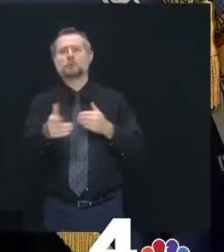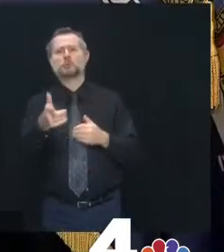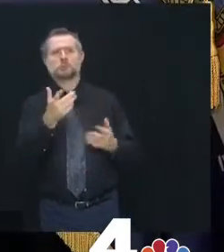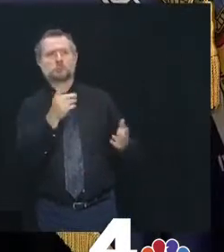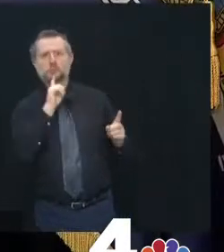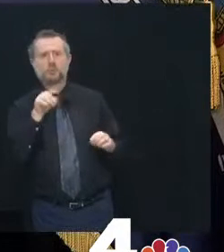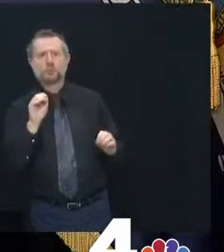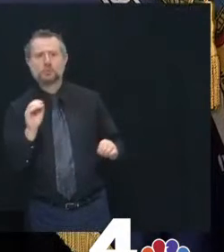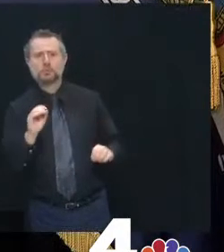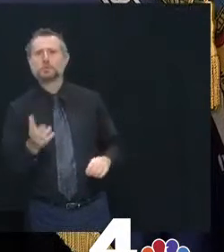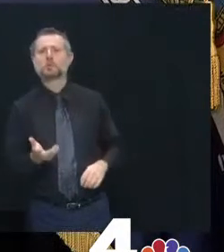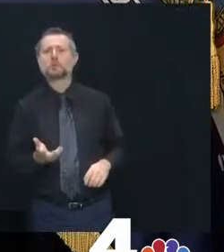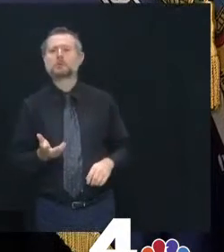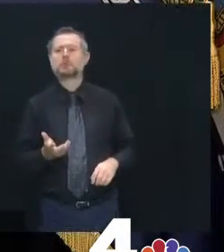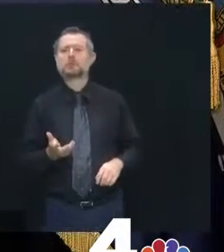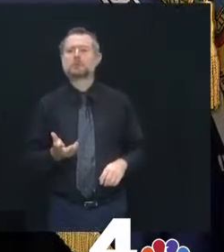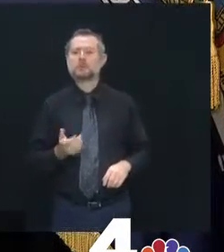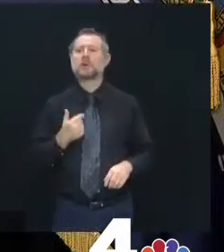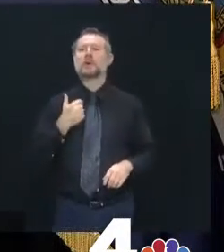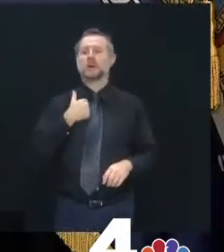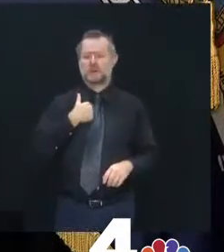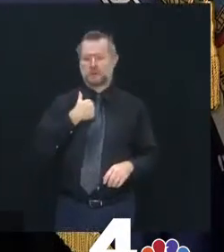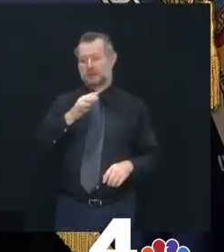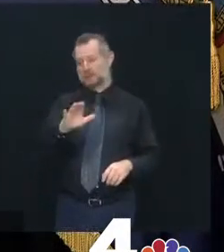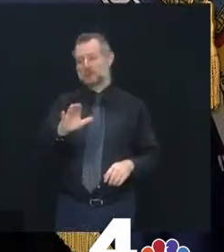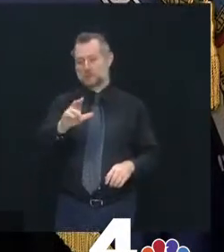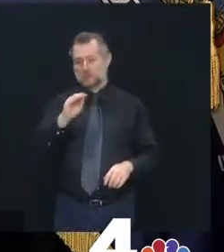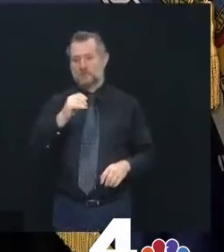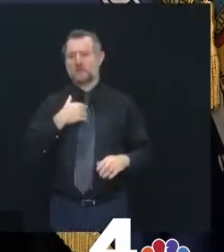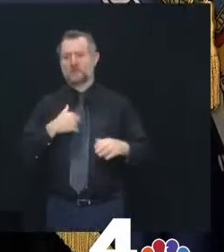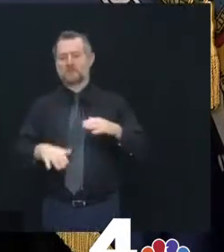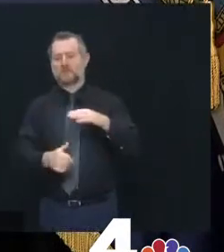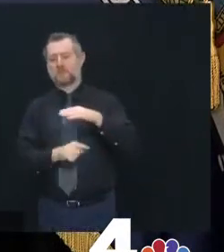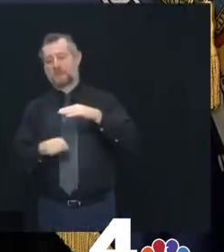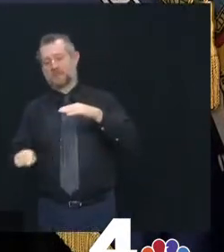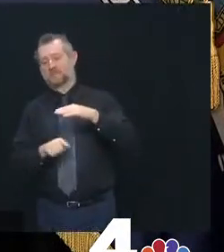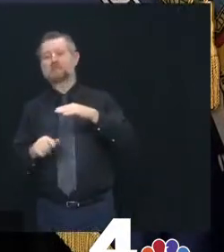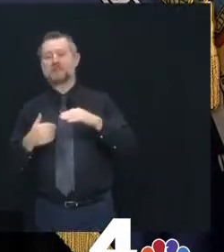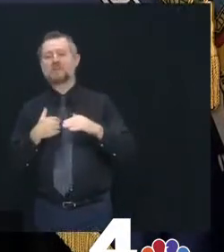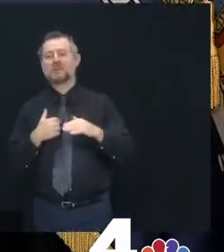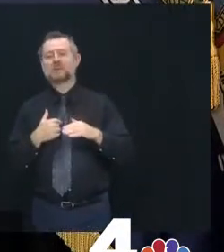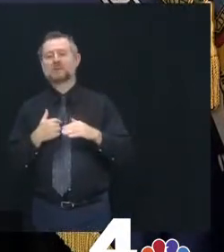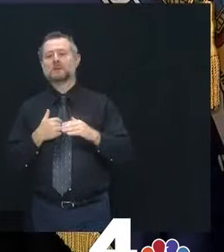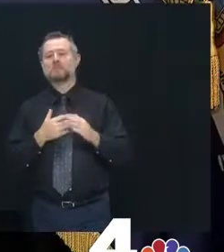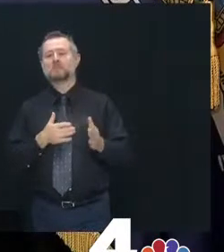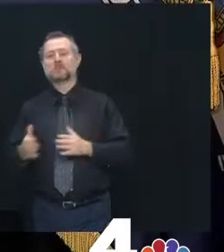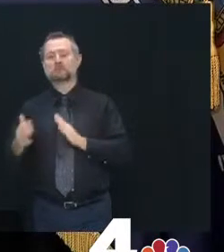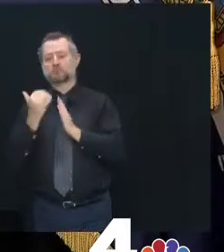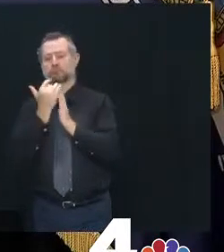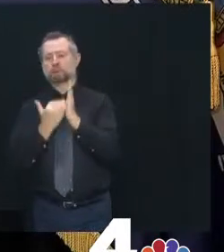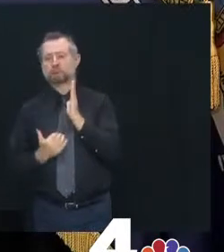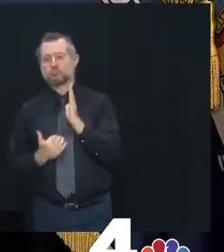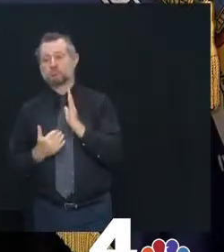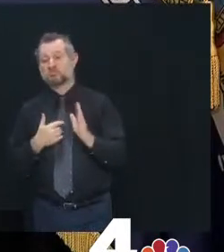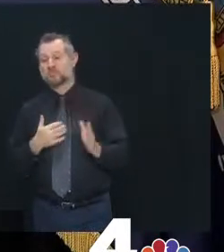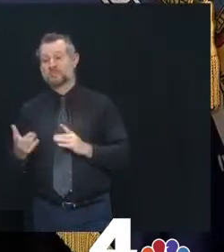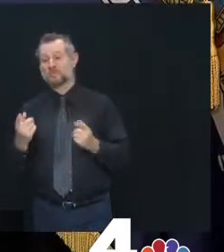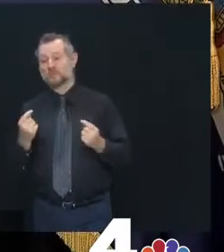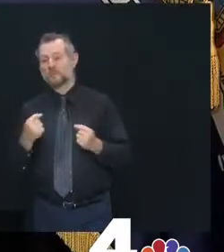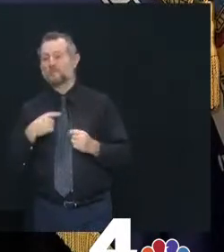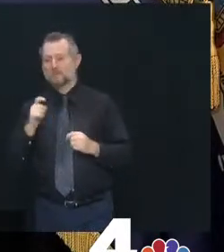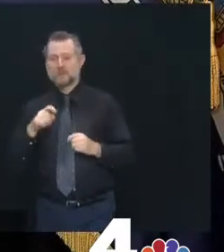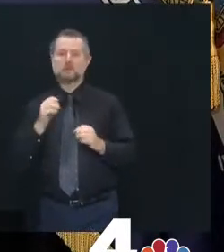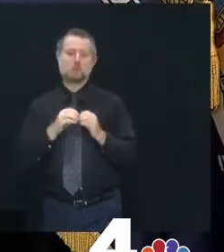a draft plan that we're working on, but as we said, the draft plan is all based on very sketchy information. So I'm